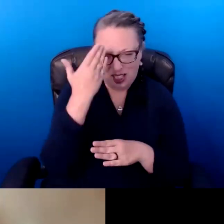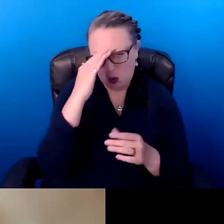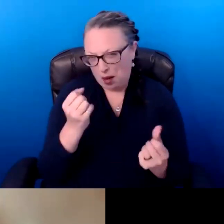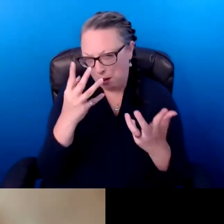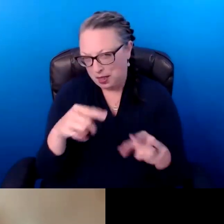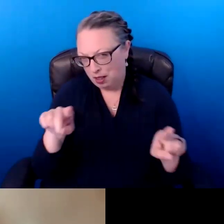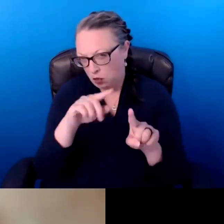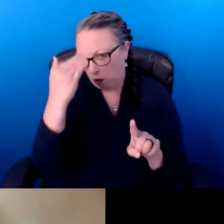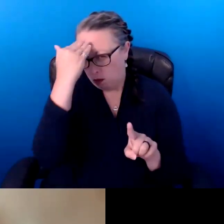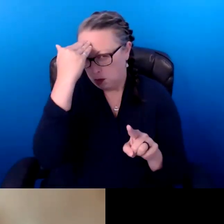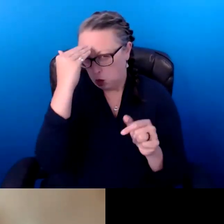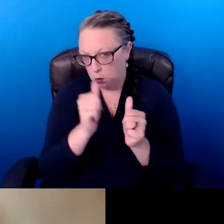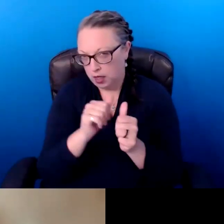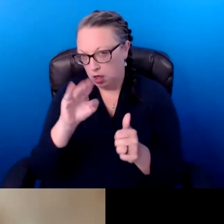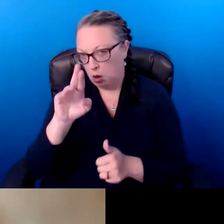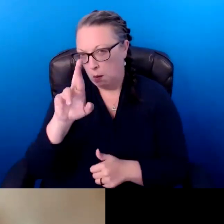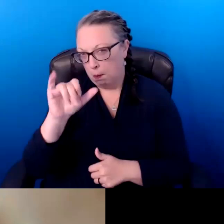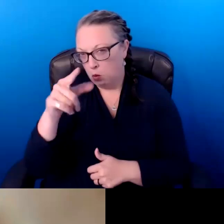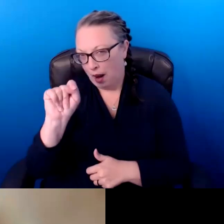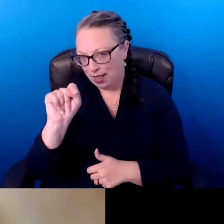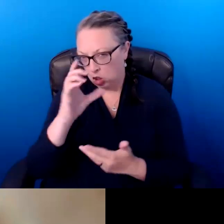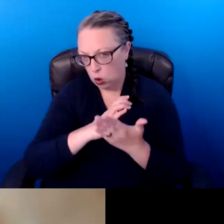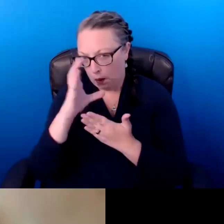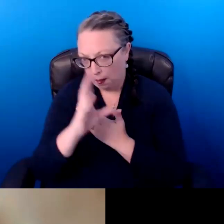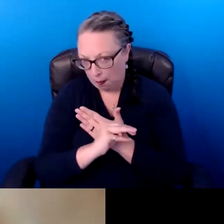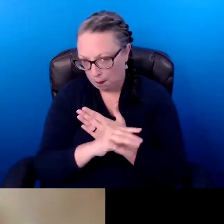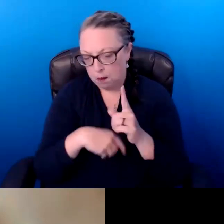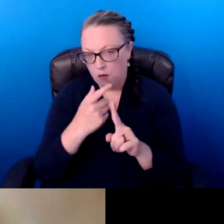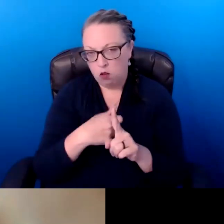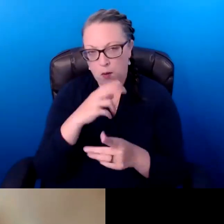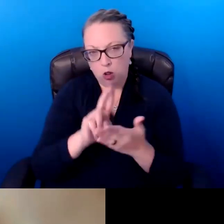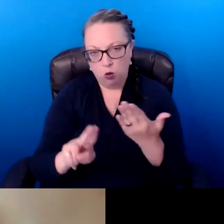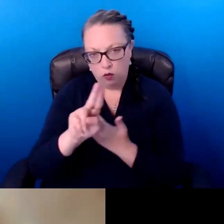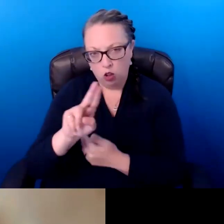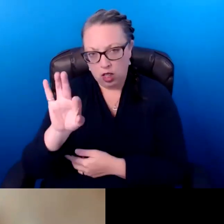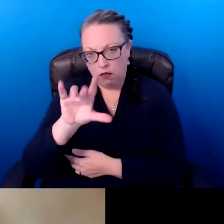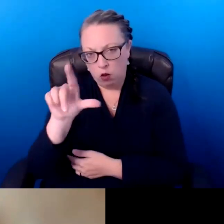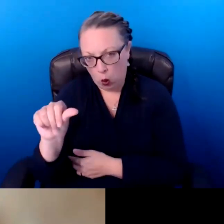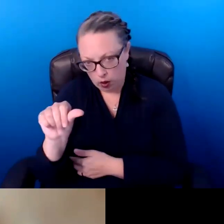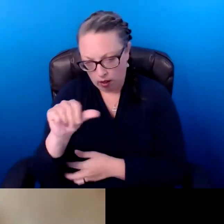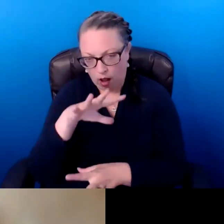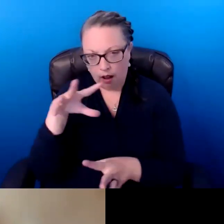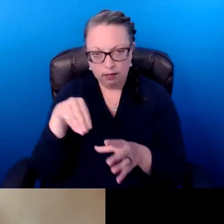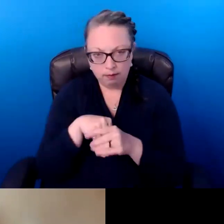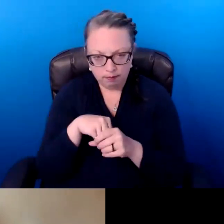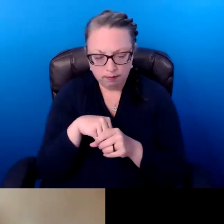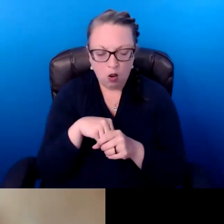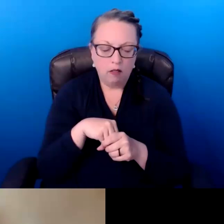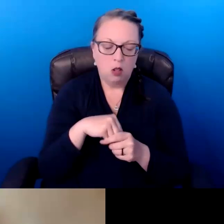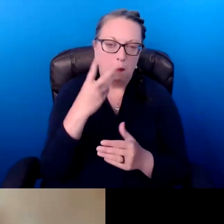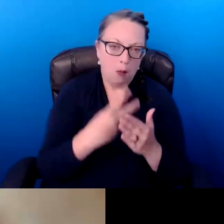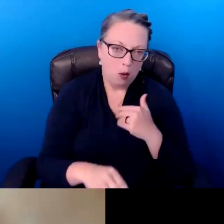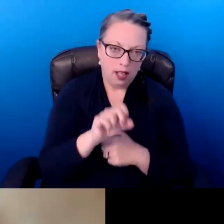familiar with the BRIGHT curriculum, which is out of the University of Florida, which combines both substance use and